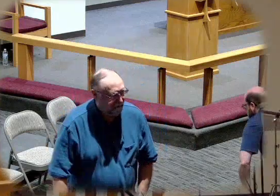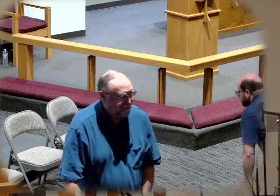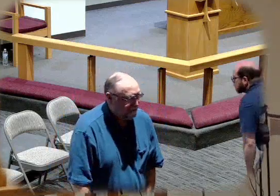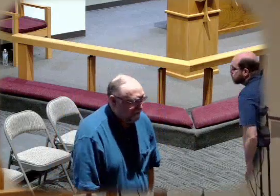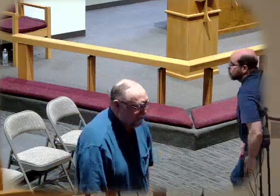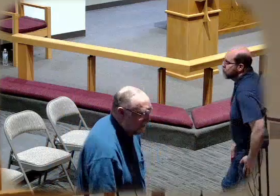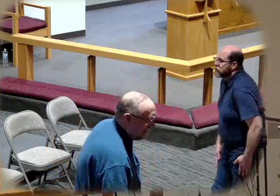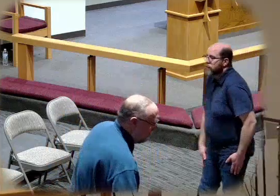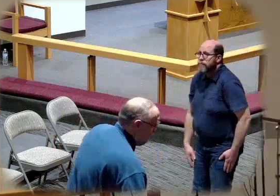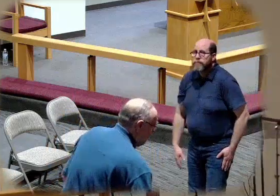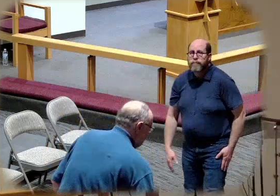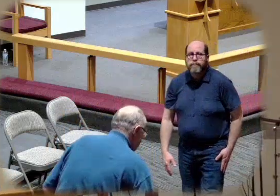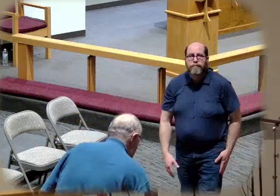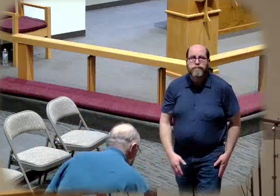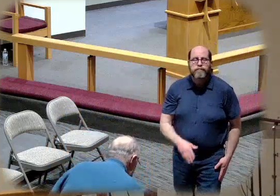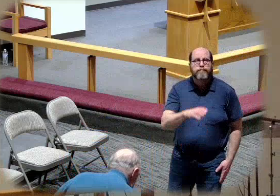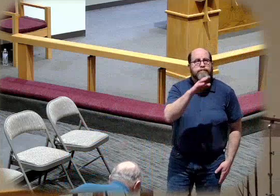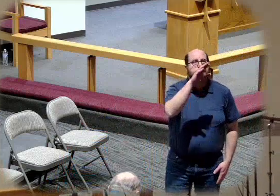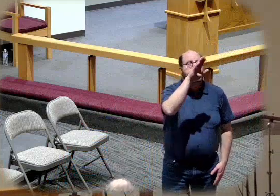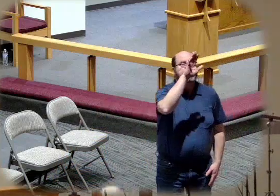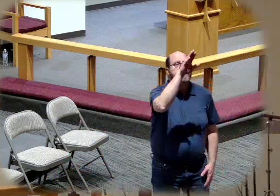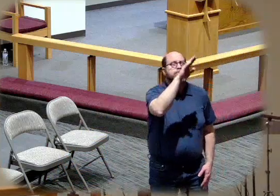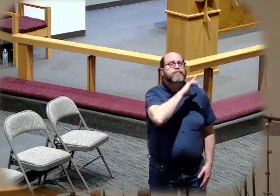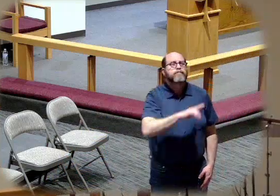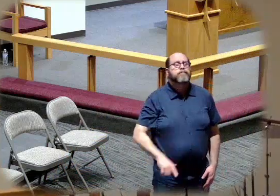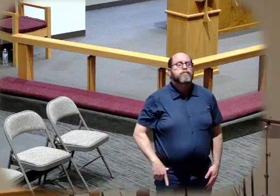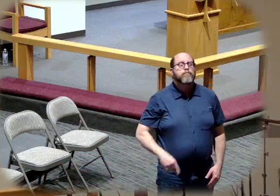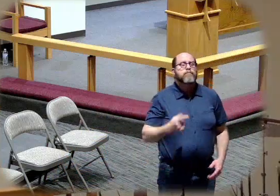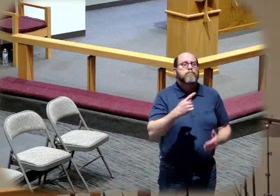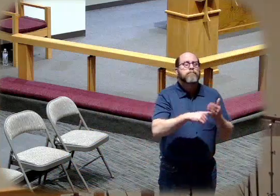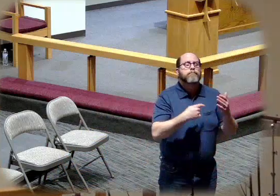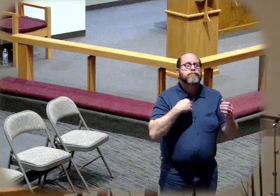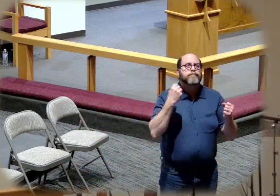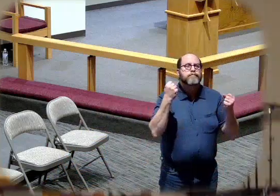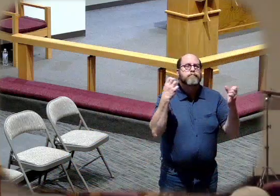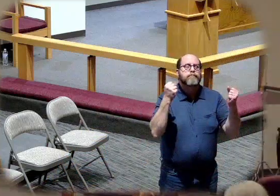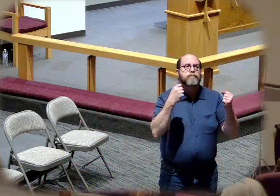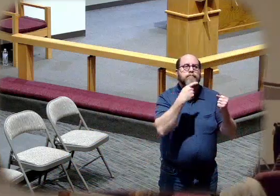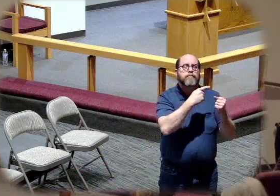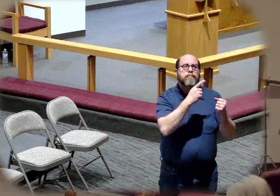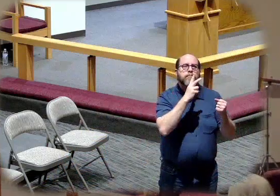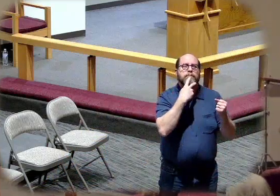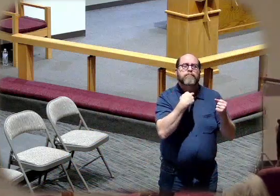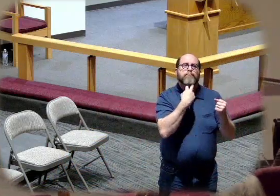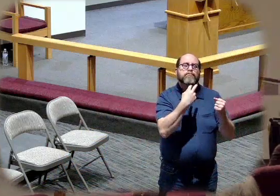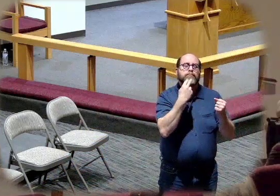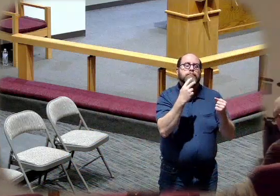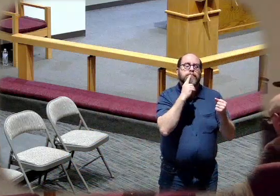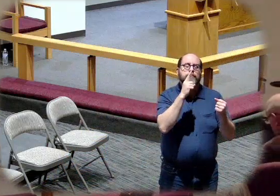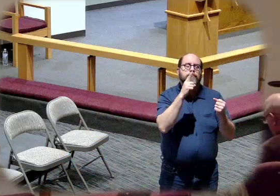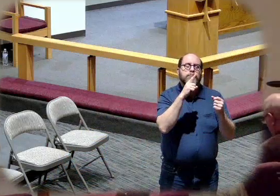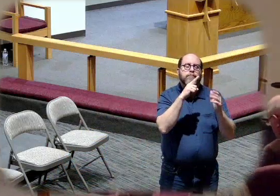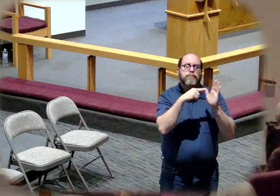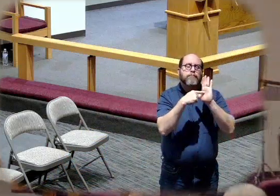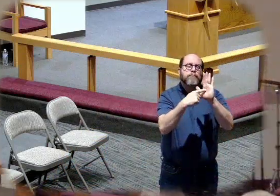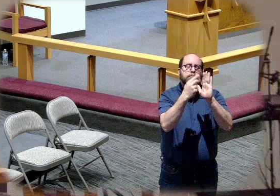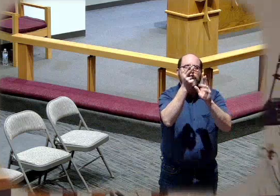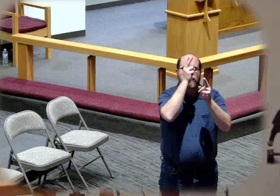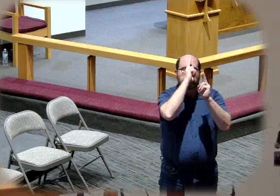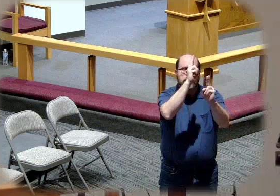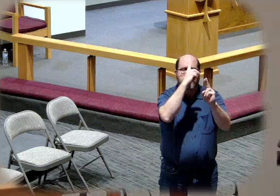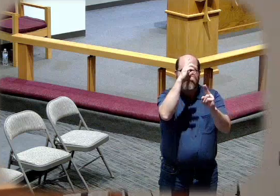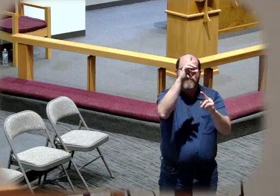Lord, may the words of my mouth and the meditation of our hearts be pleasing in your sight, for indeed you are our rock and our